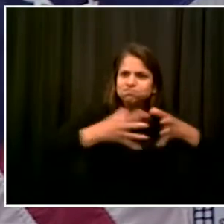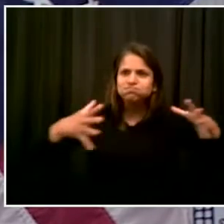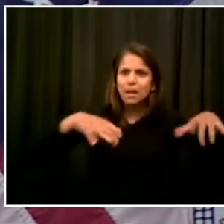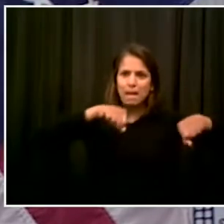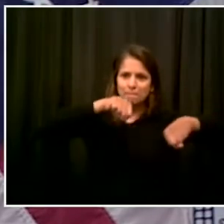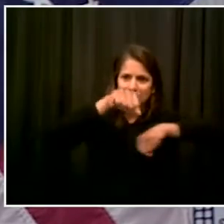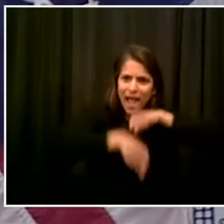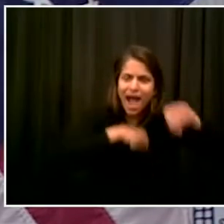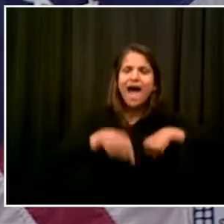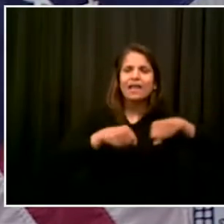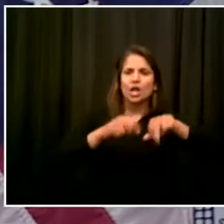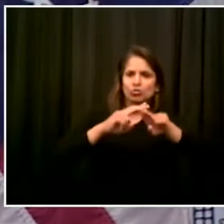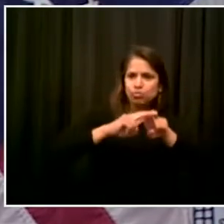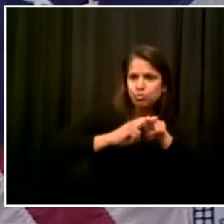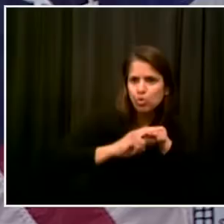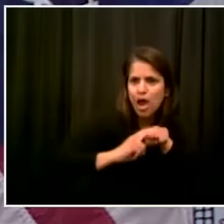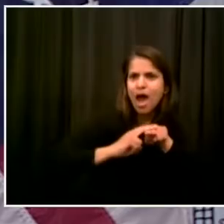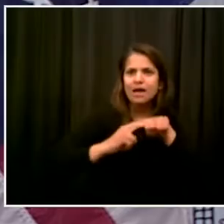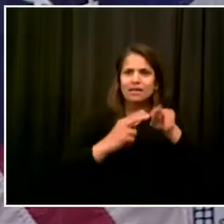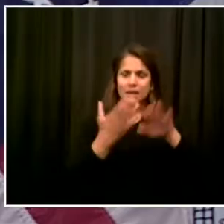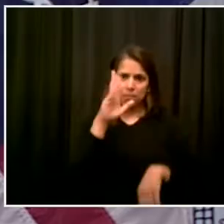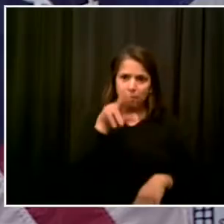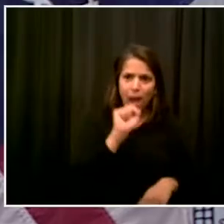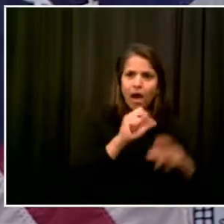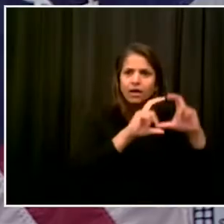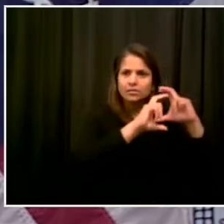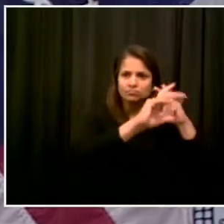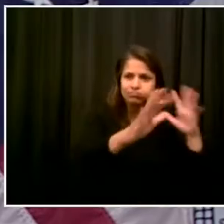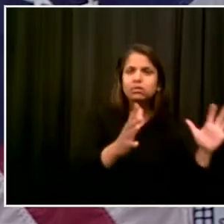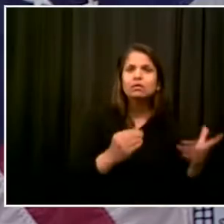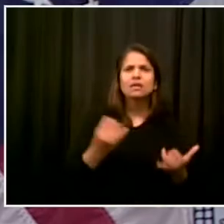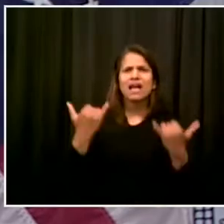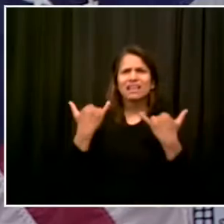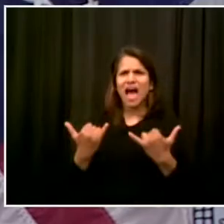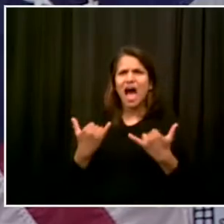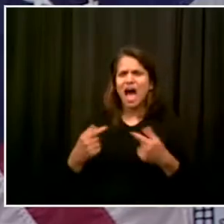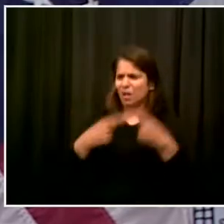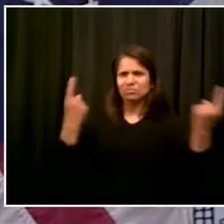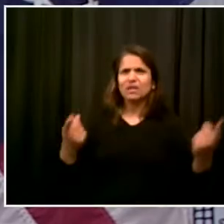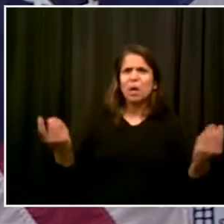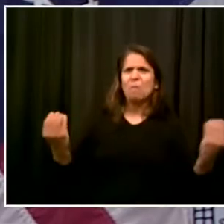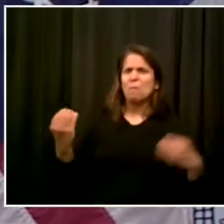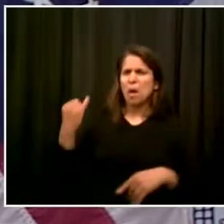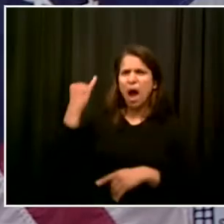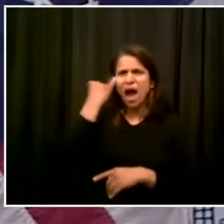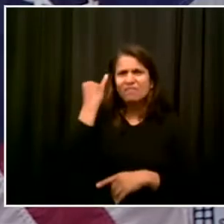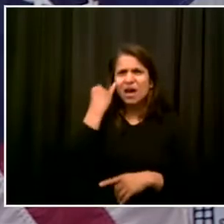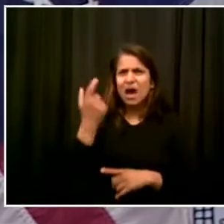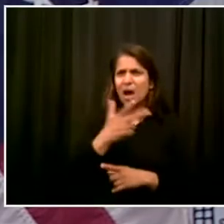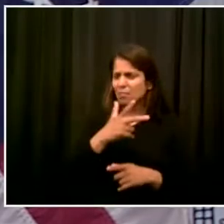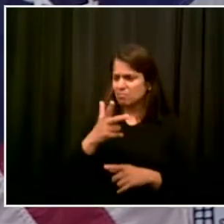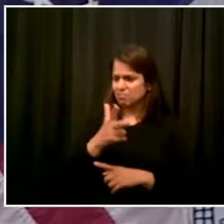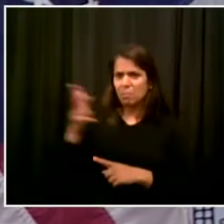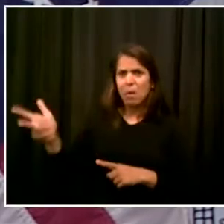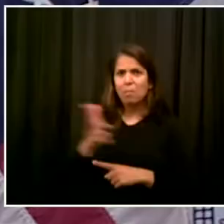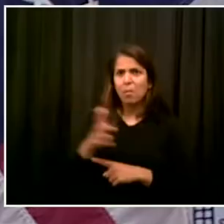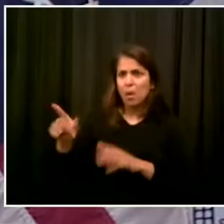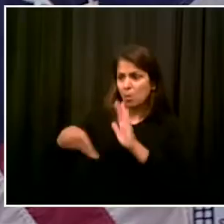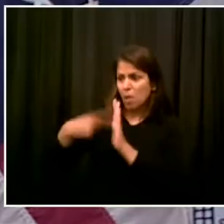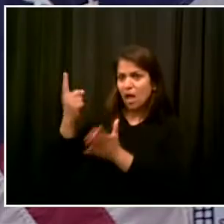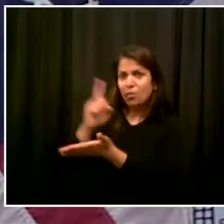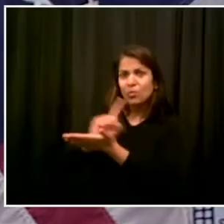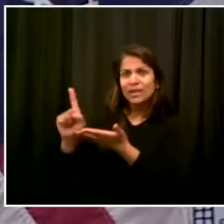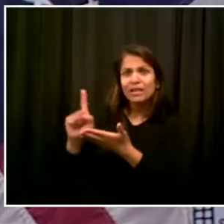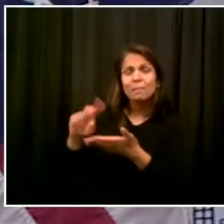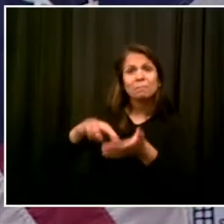are always ideologically consistent. I commend you, but I disagree with you. That you respectfully sometimes